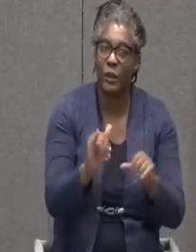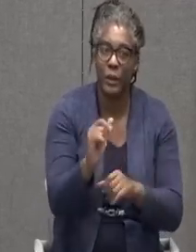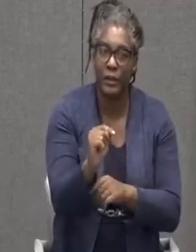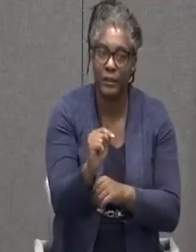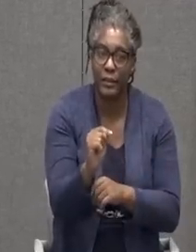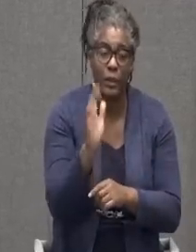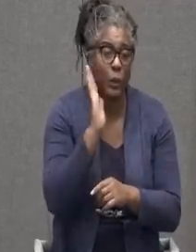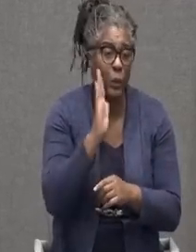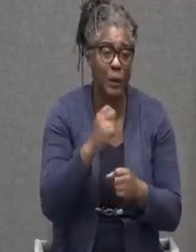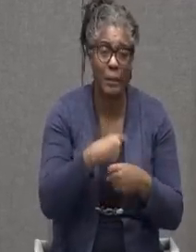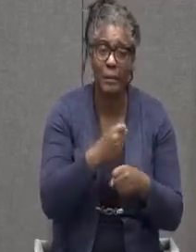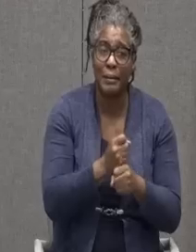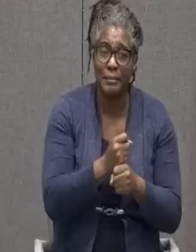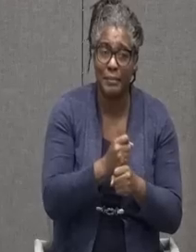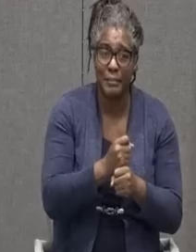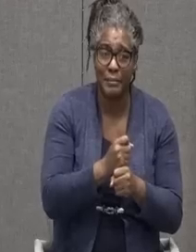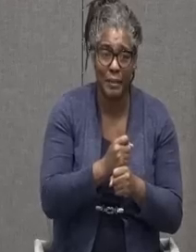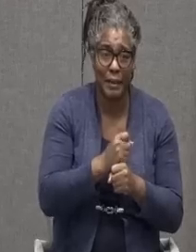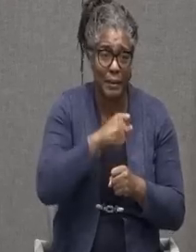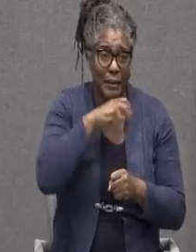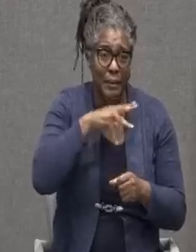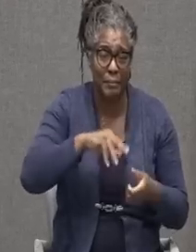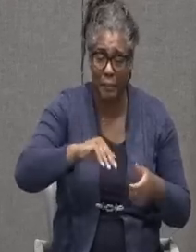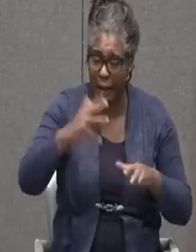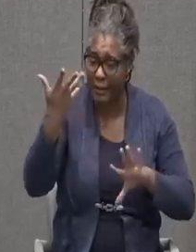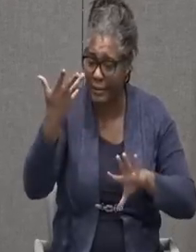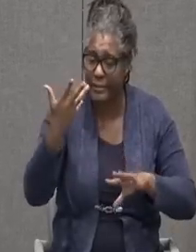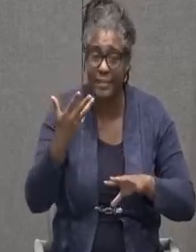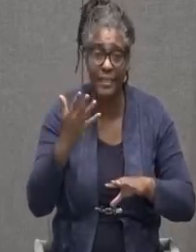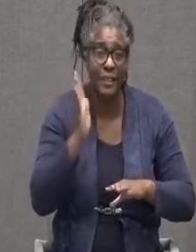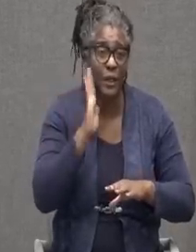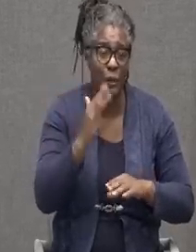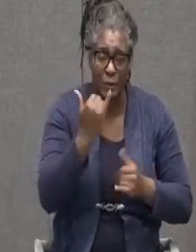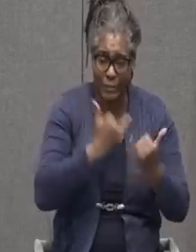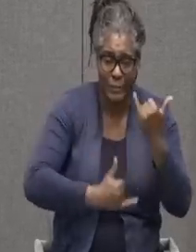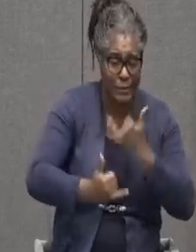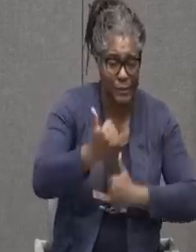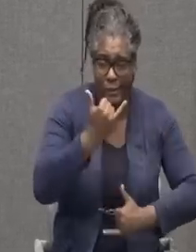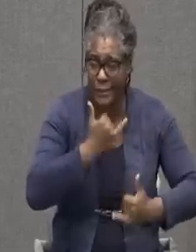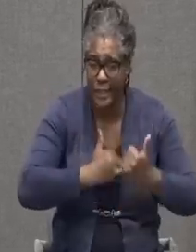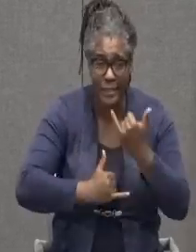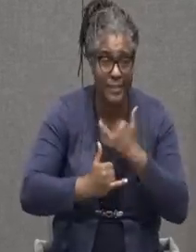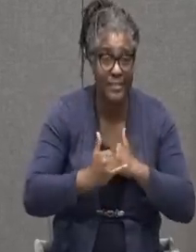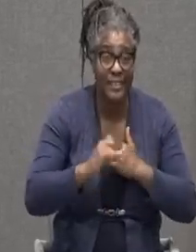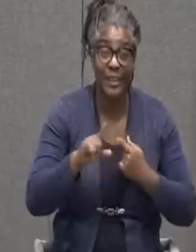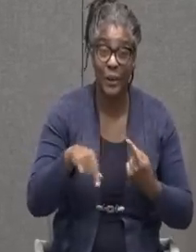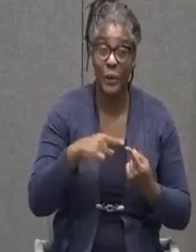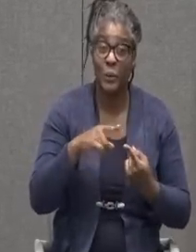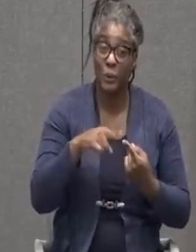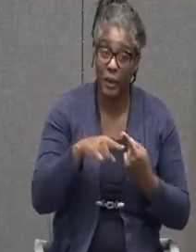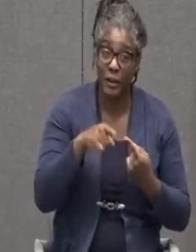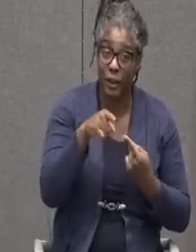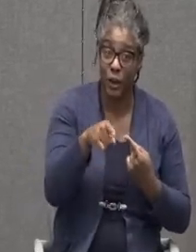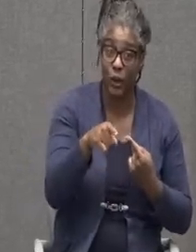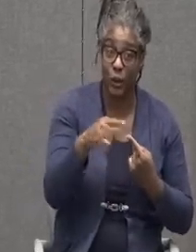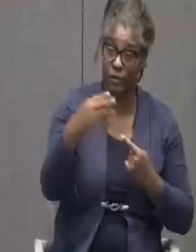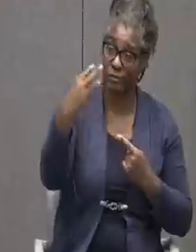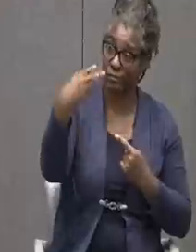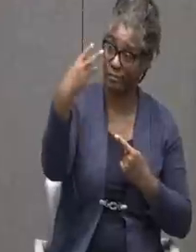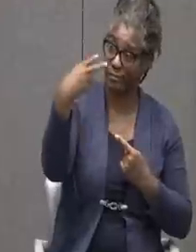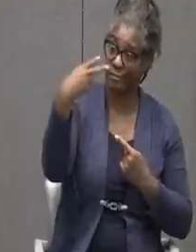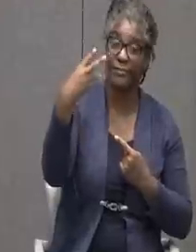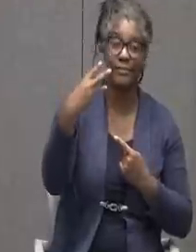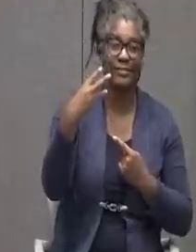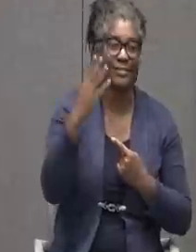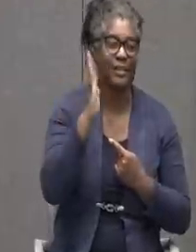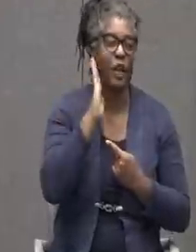so that when you're in front of a camera, it'll all look natural. So I'm ready to attach